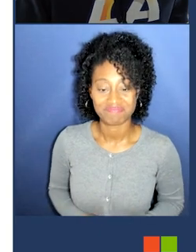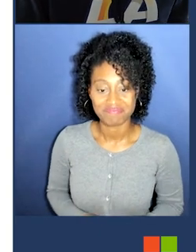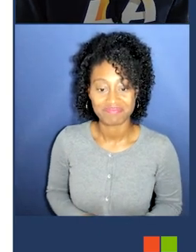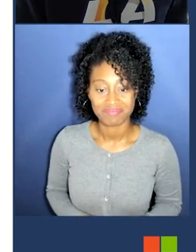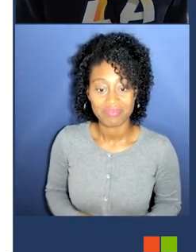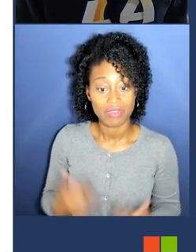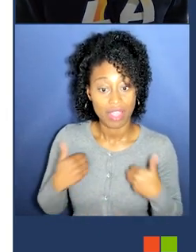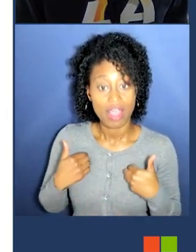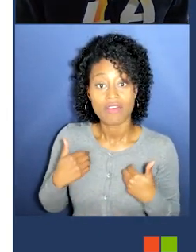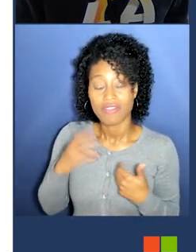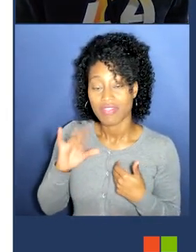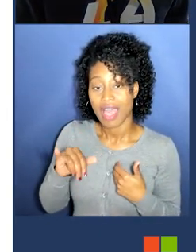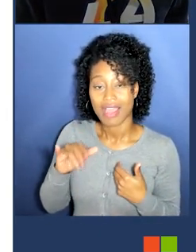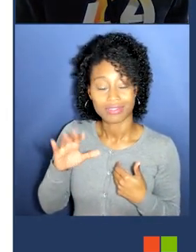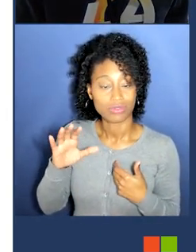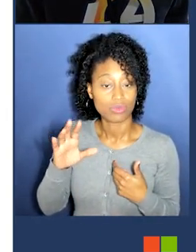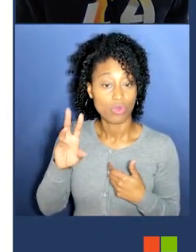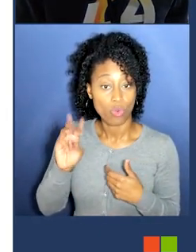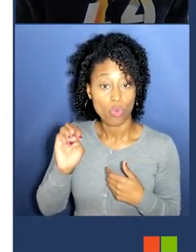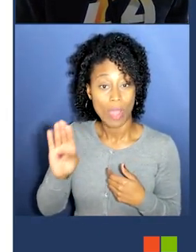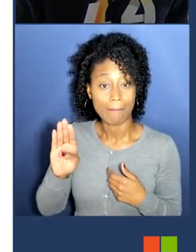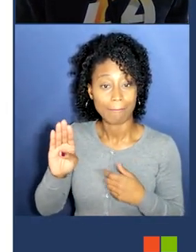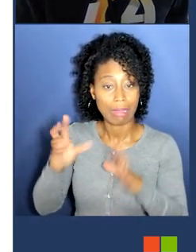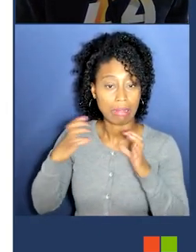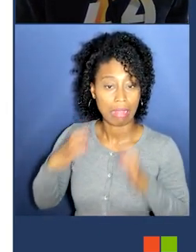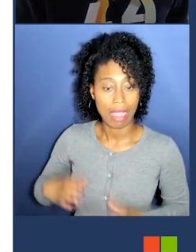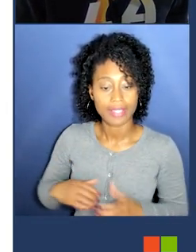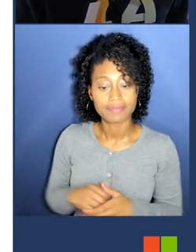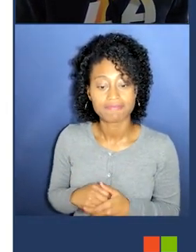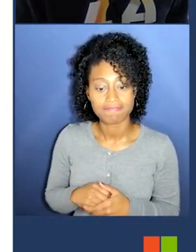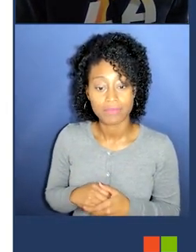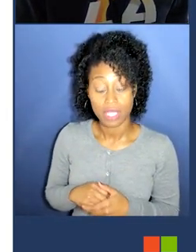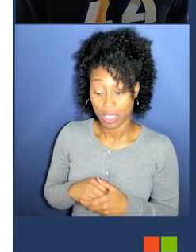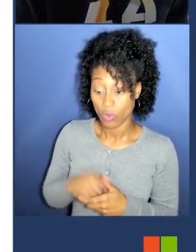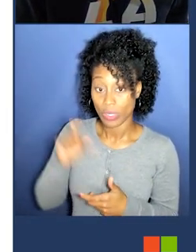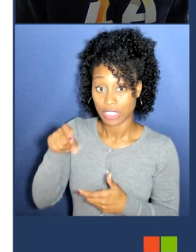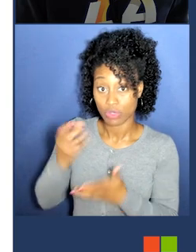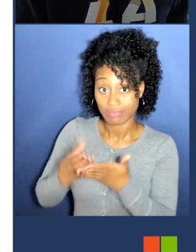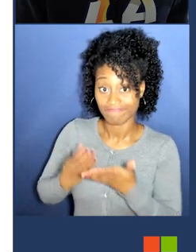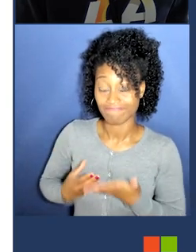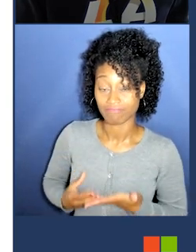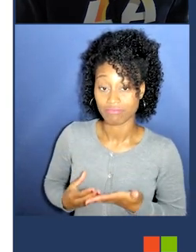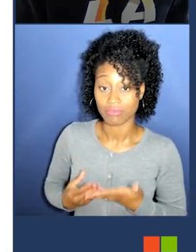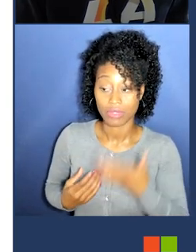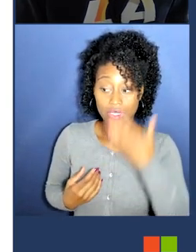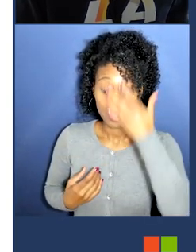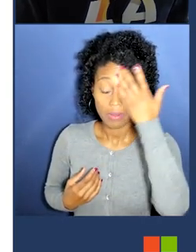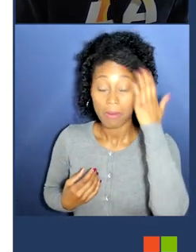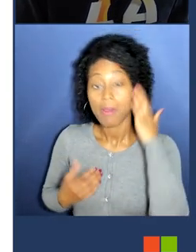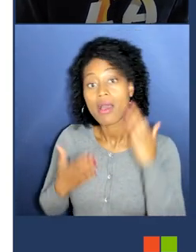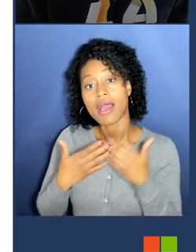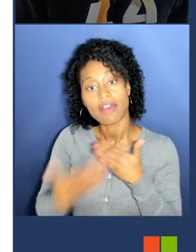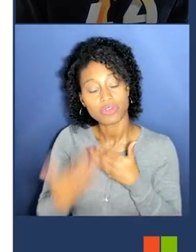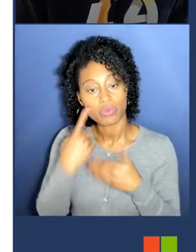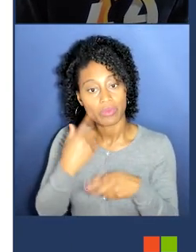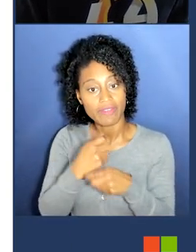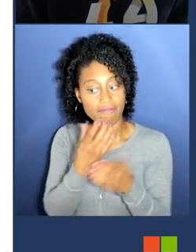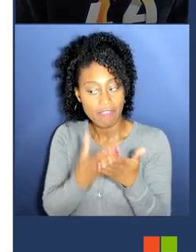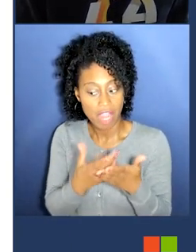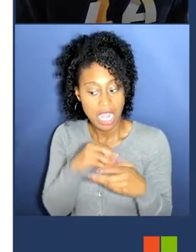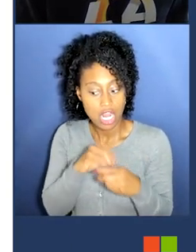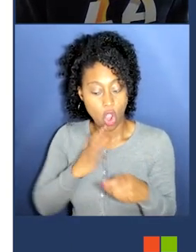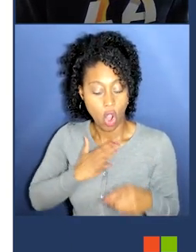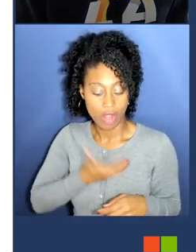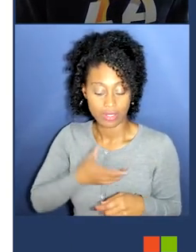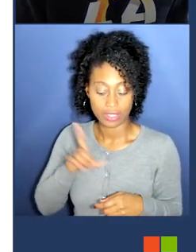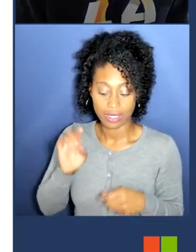client wants to authenticate or wants to create a data in a database on behalf of a user, it needs to